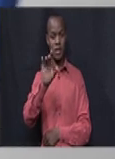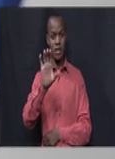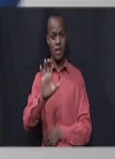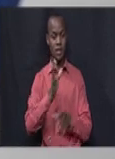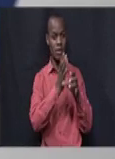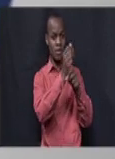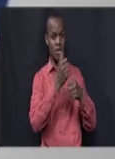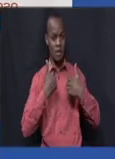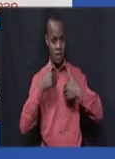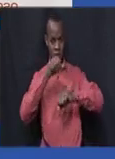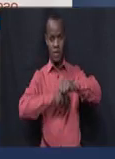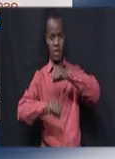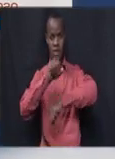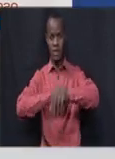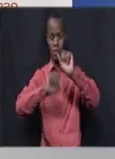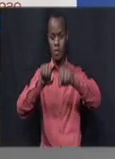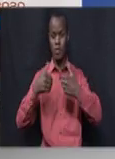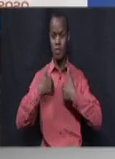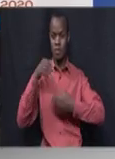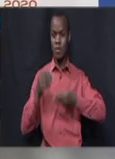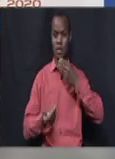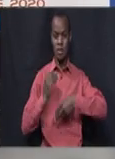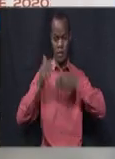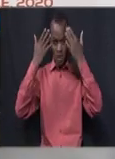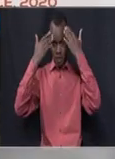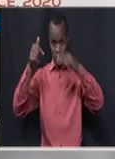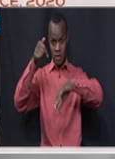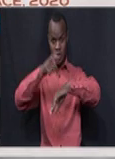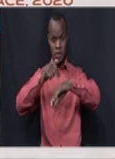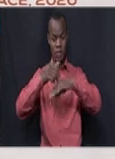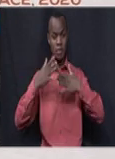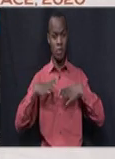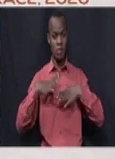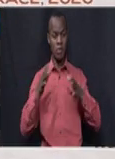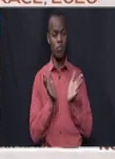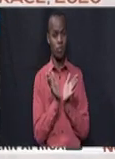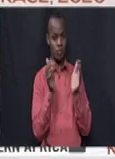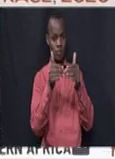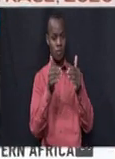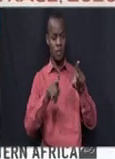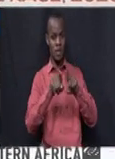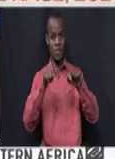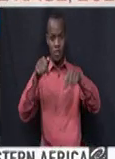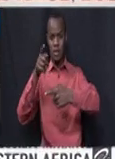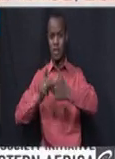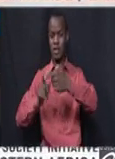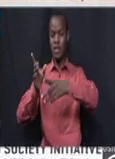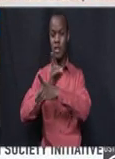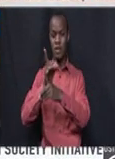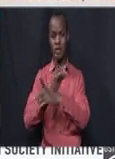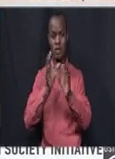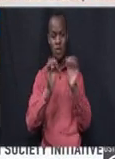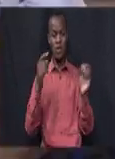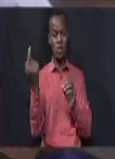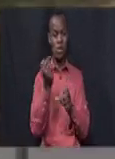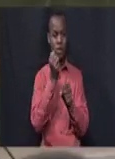activities lined up as a way of creating disability awareness in the pastoralist community. This year is no different, only that they have had to